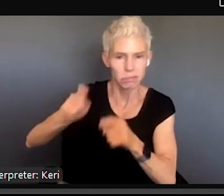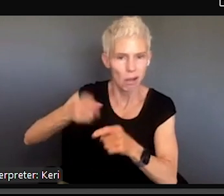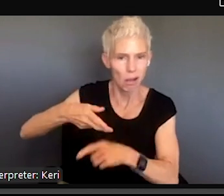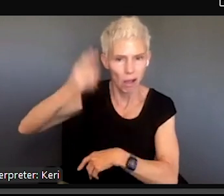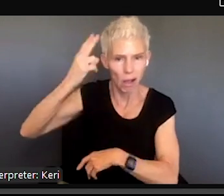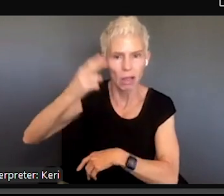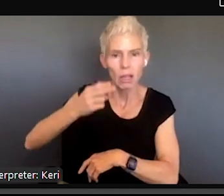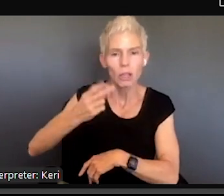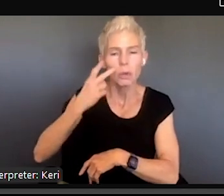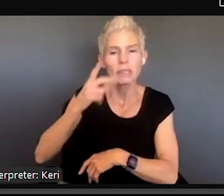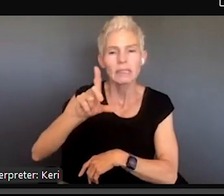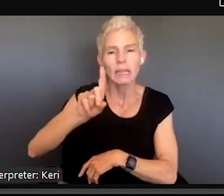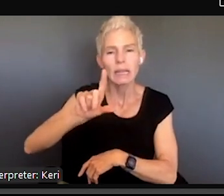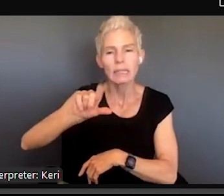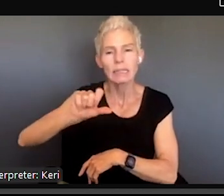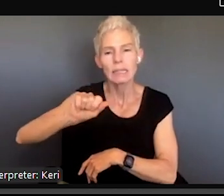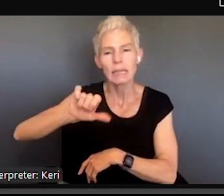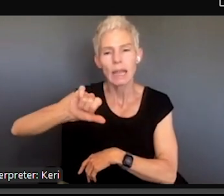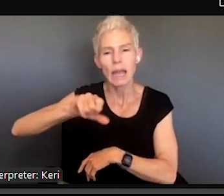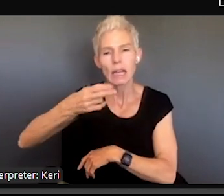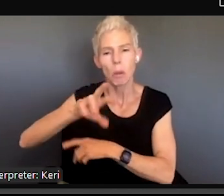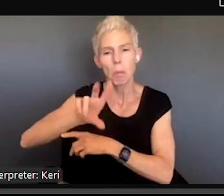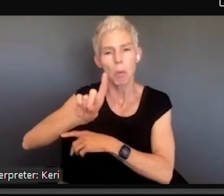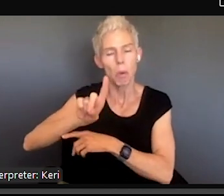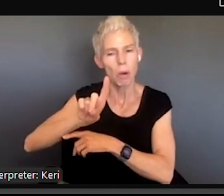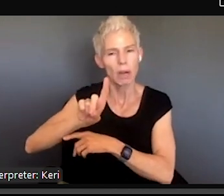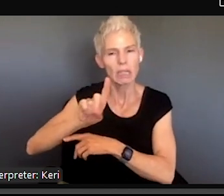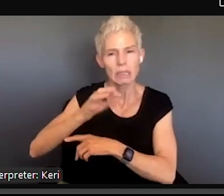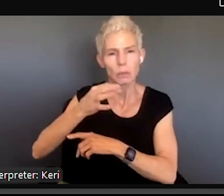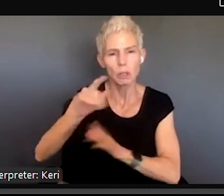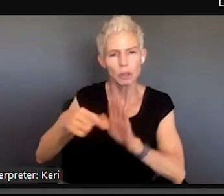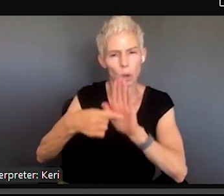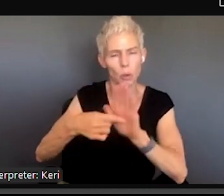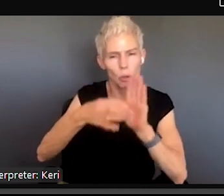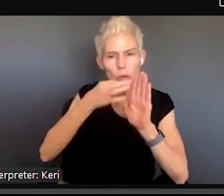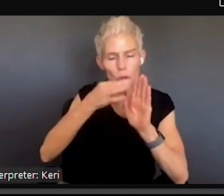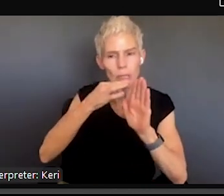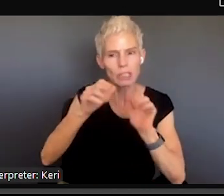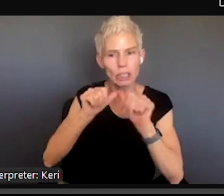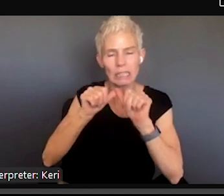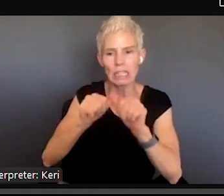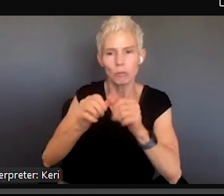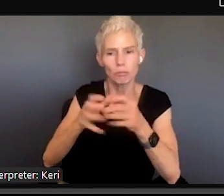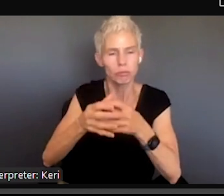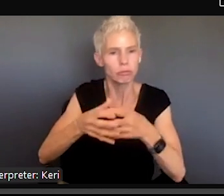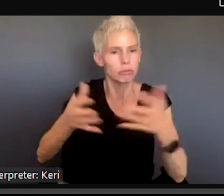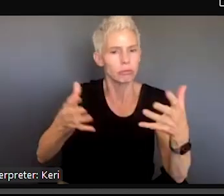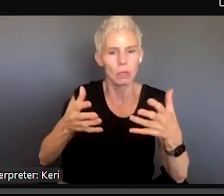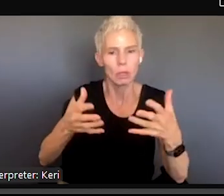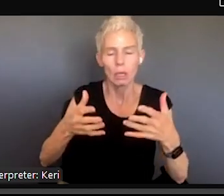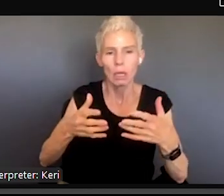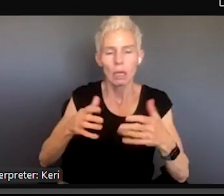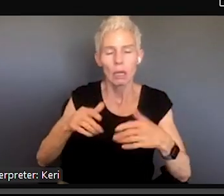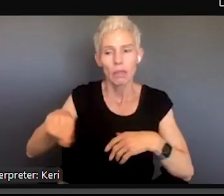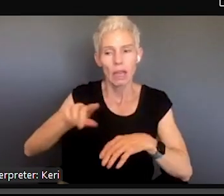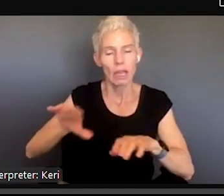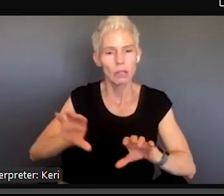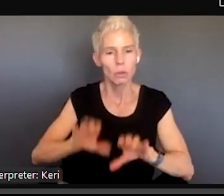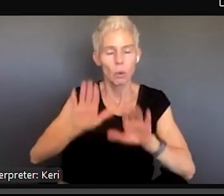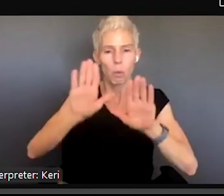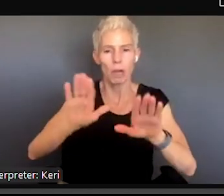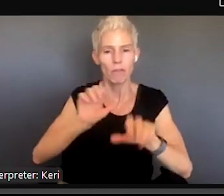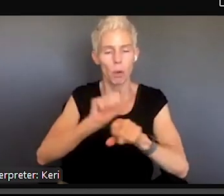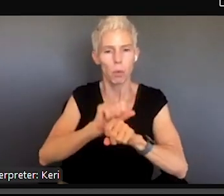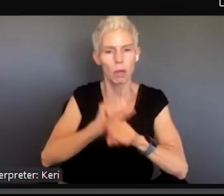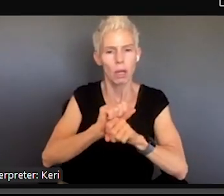a dashboard in a moment. It continues to grow, and they just do extraordinary work. We did notice some trends